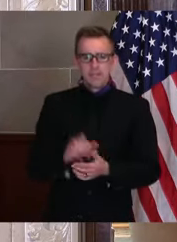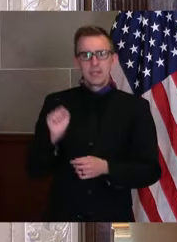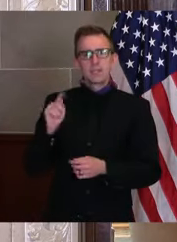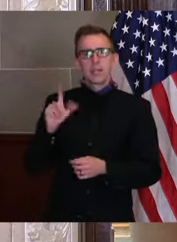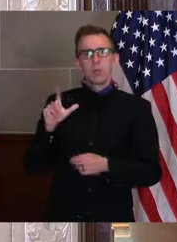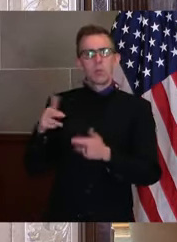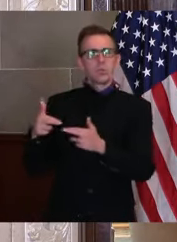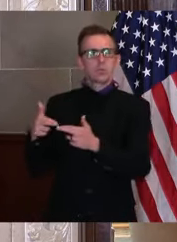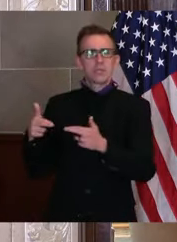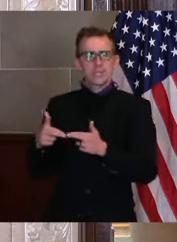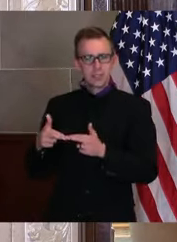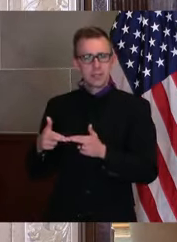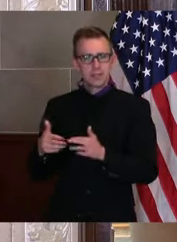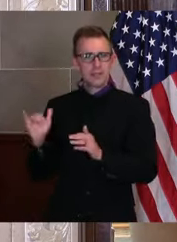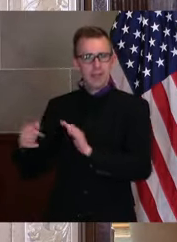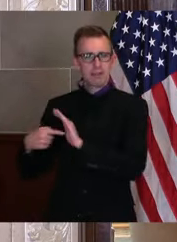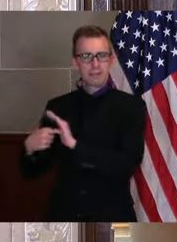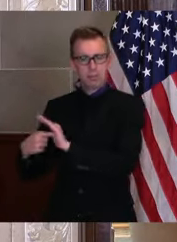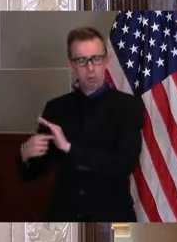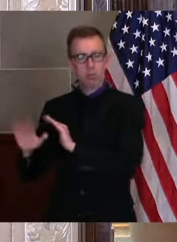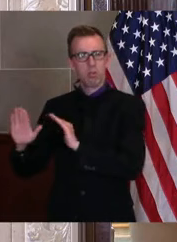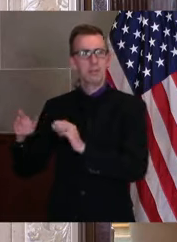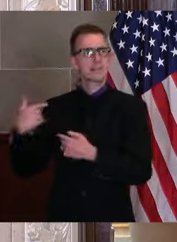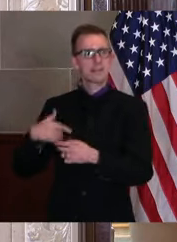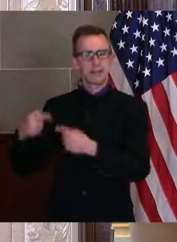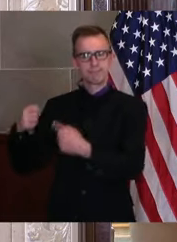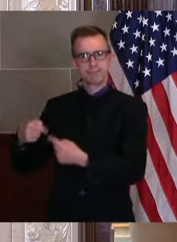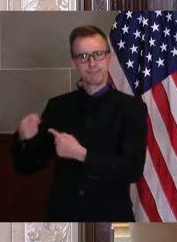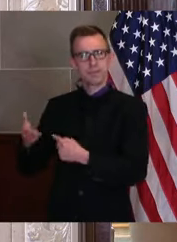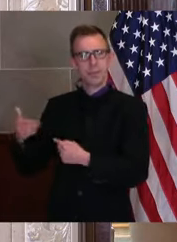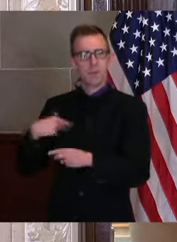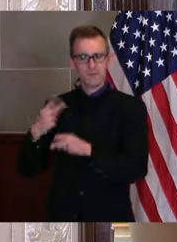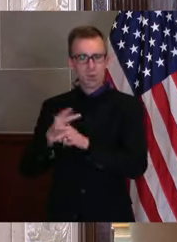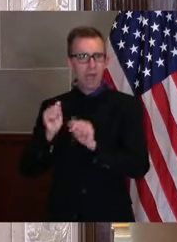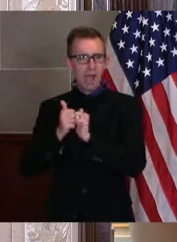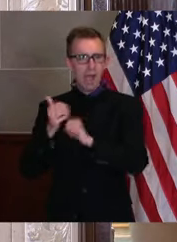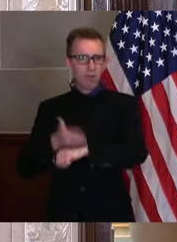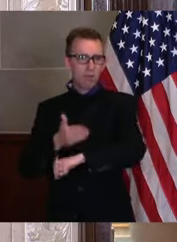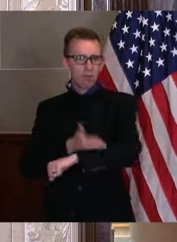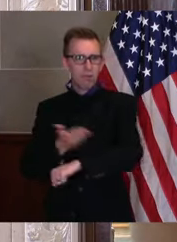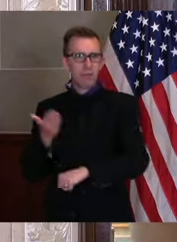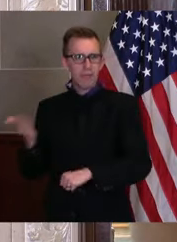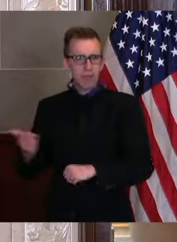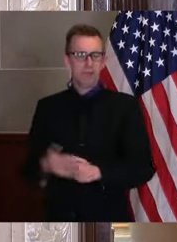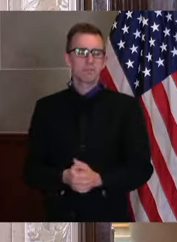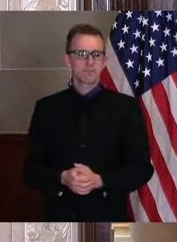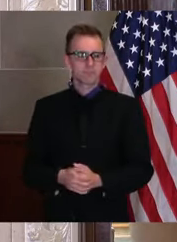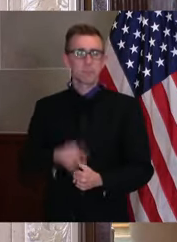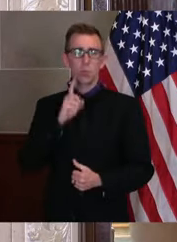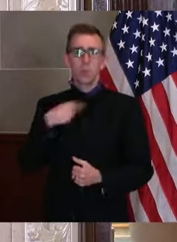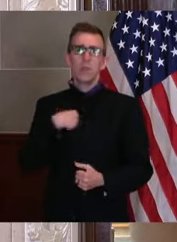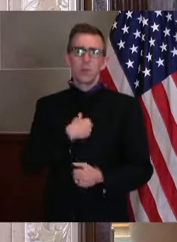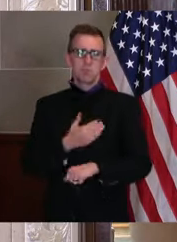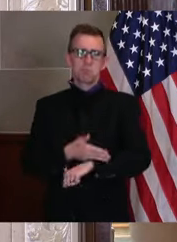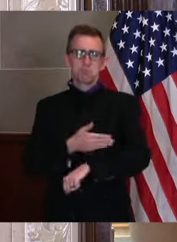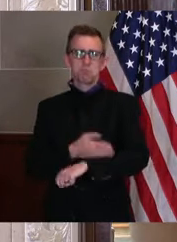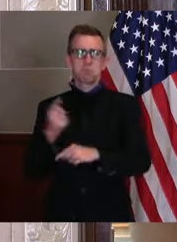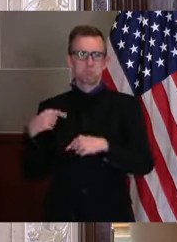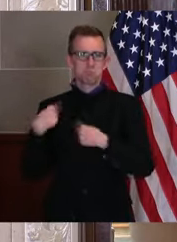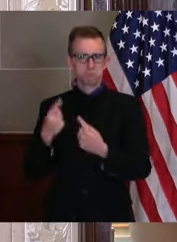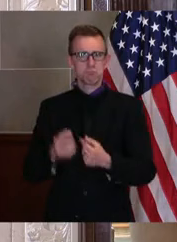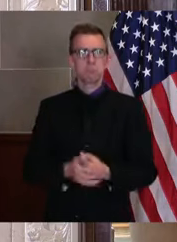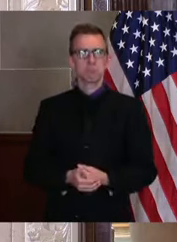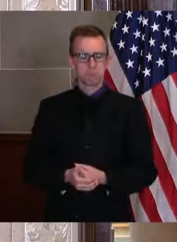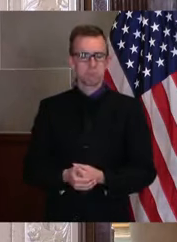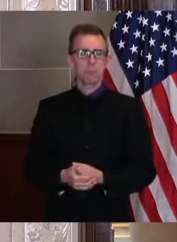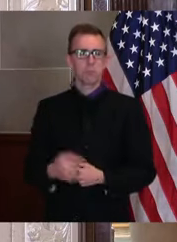Louis region example, which still having troubles up there. We got to be able to figure out how we do a better job up there, and we are doing a better job. But we need to